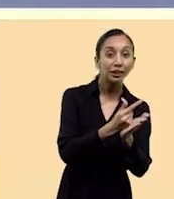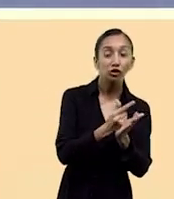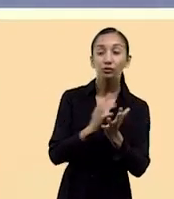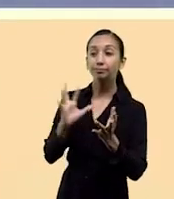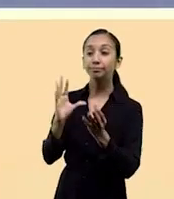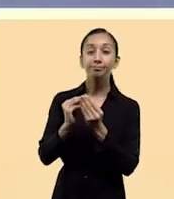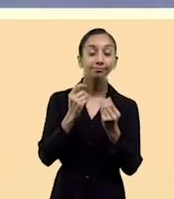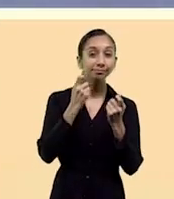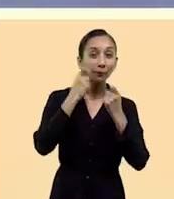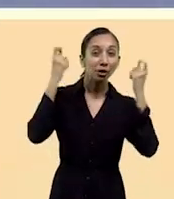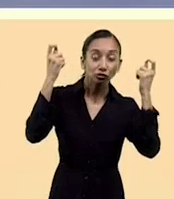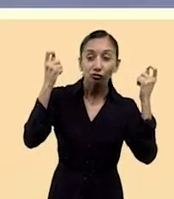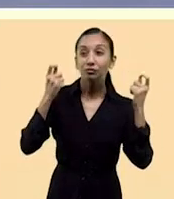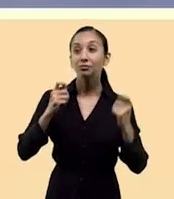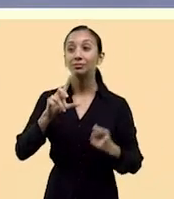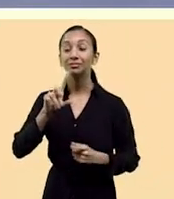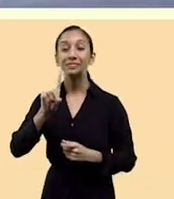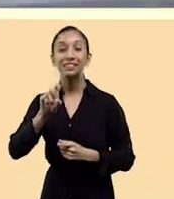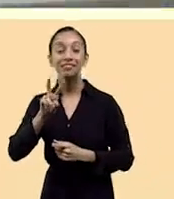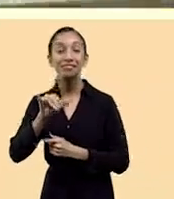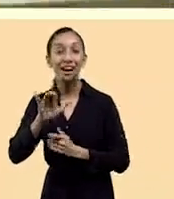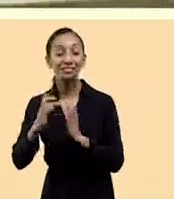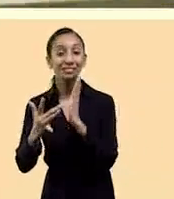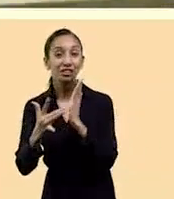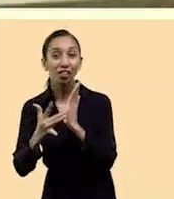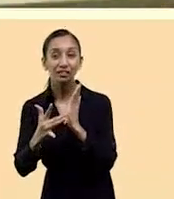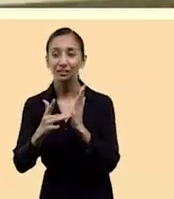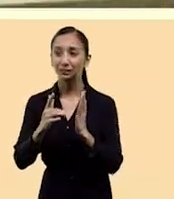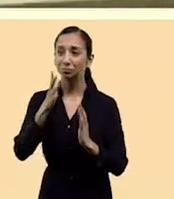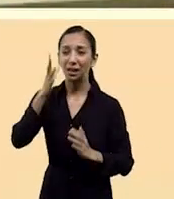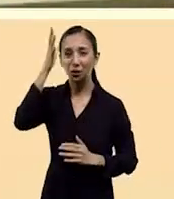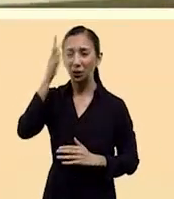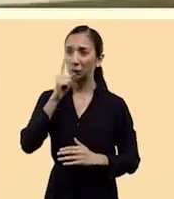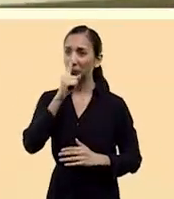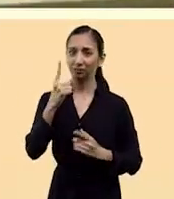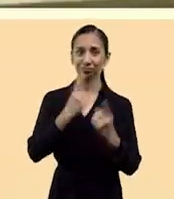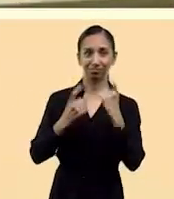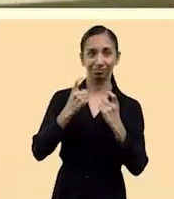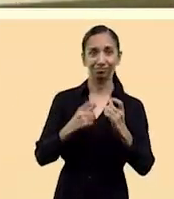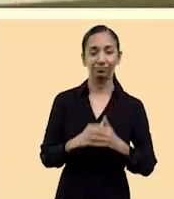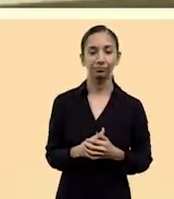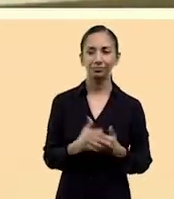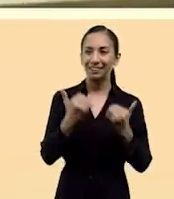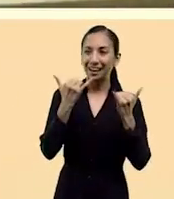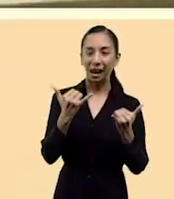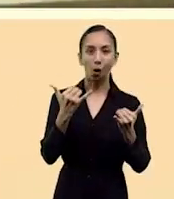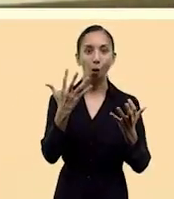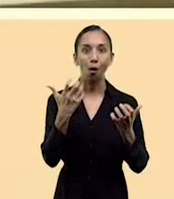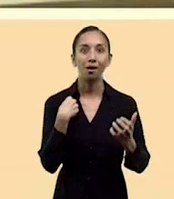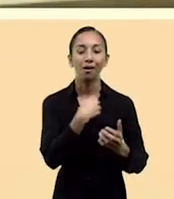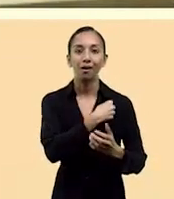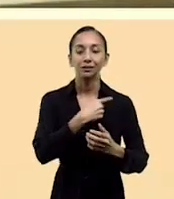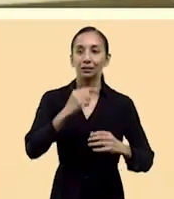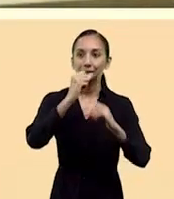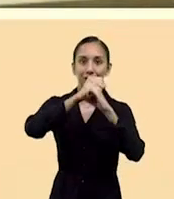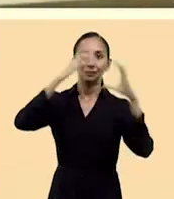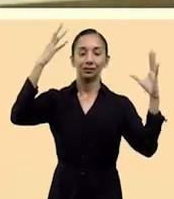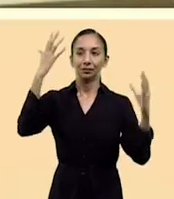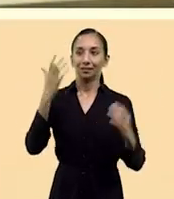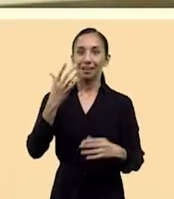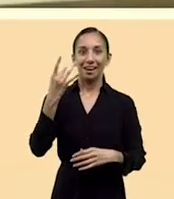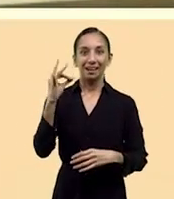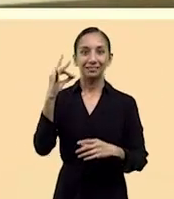devices. Parents really came out. So Mike, I'm gonna widen the aperture and take us back 18 months ago or so